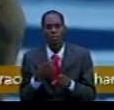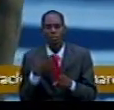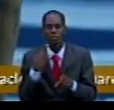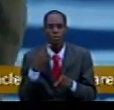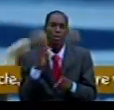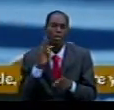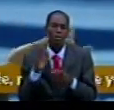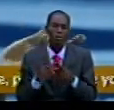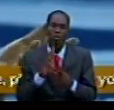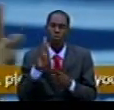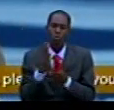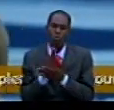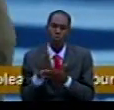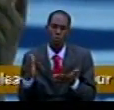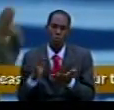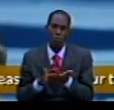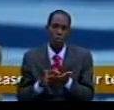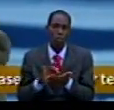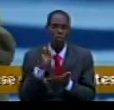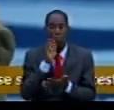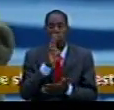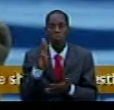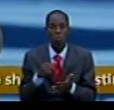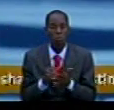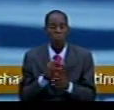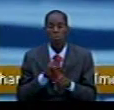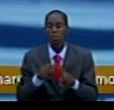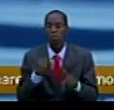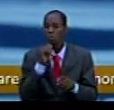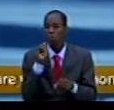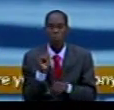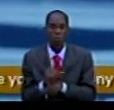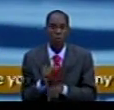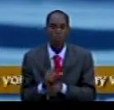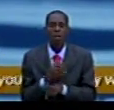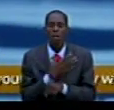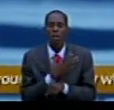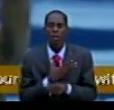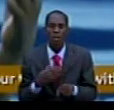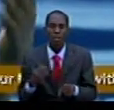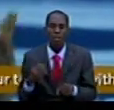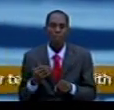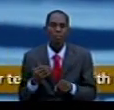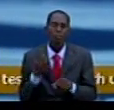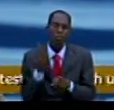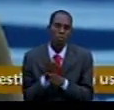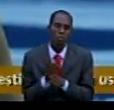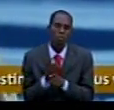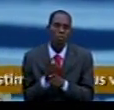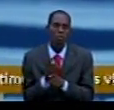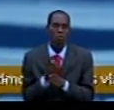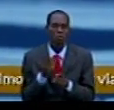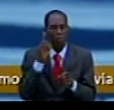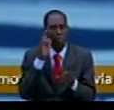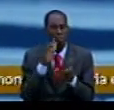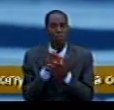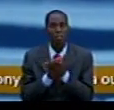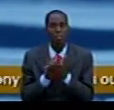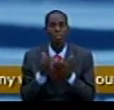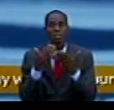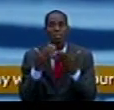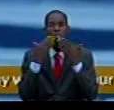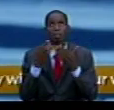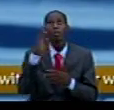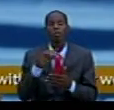medicine. I took it all to no avail. And I think within me that, thank God, this is the week of Global